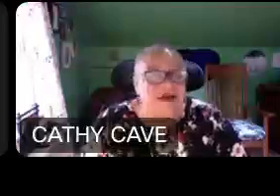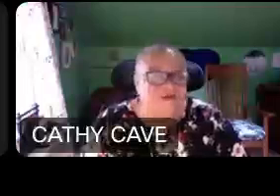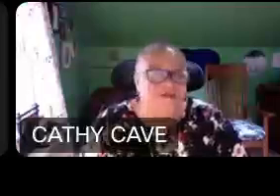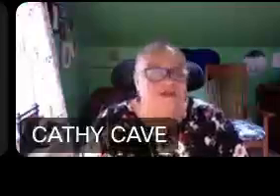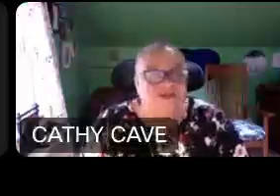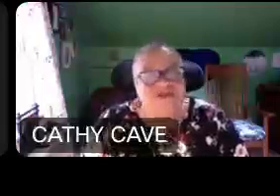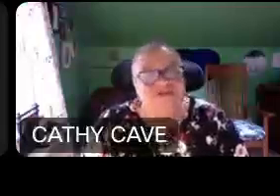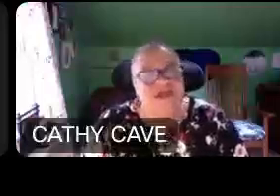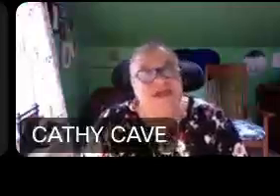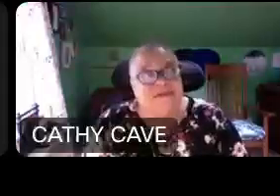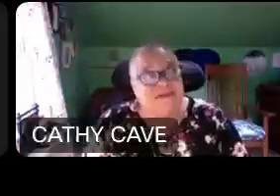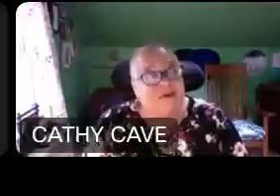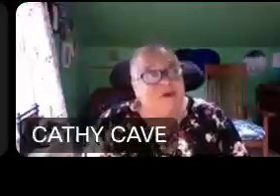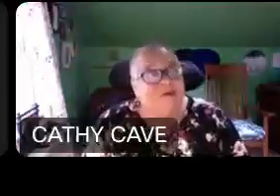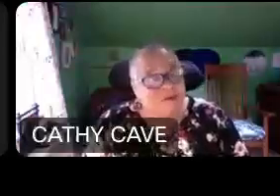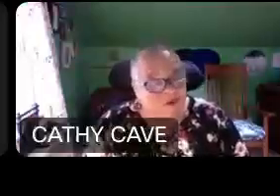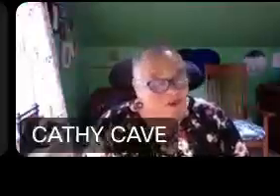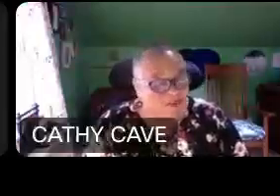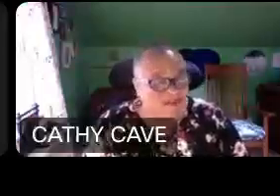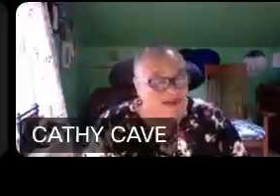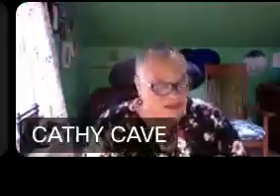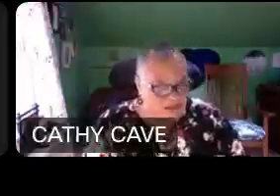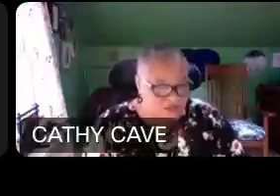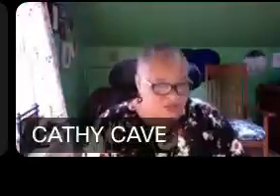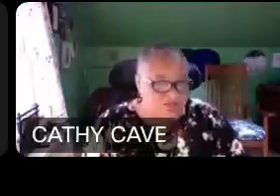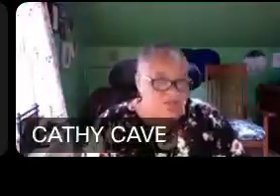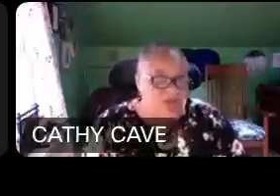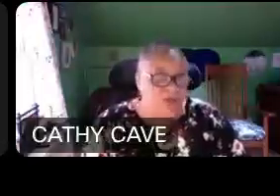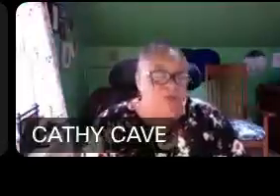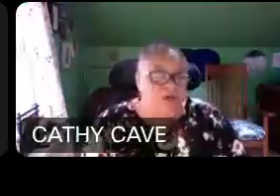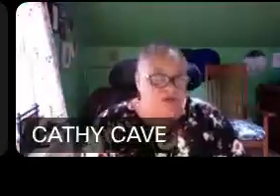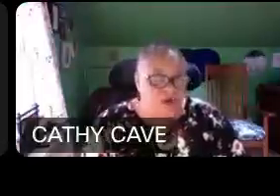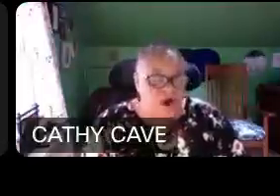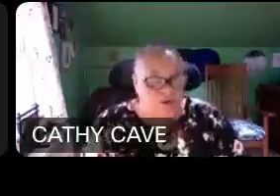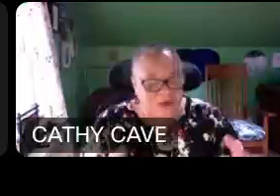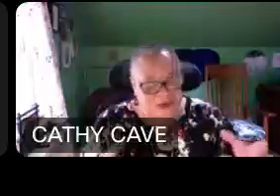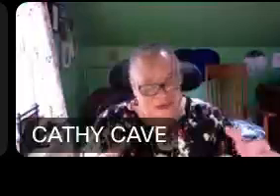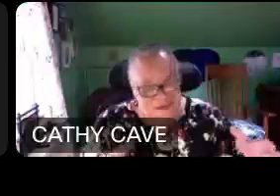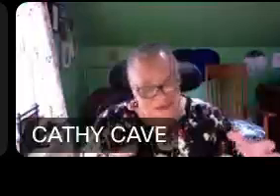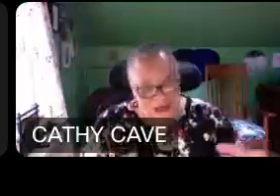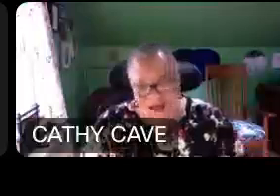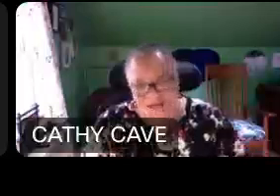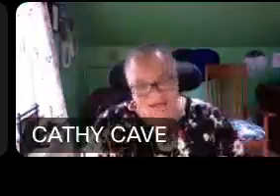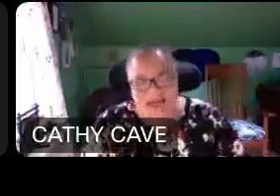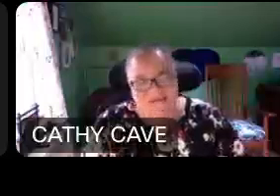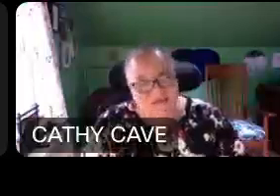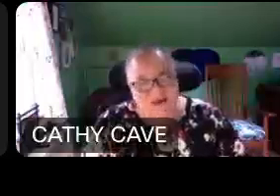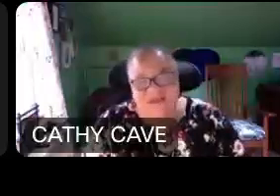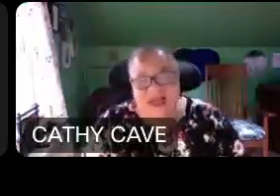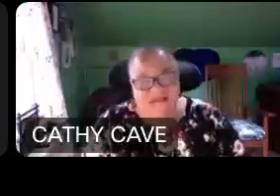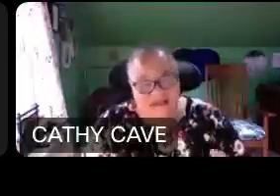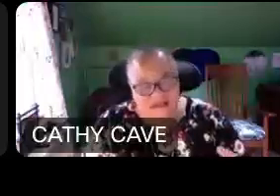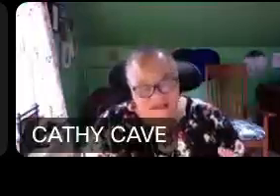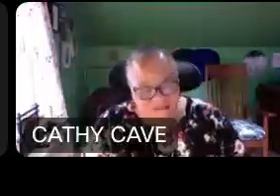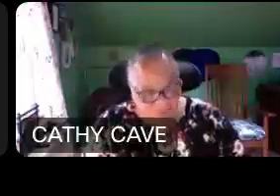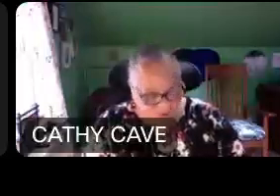of conversations. And what the program decided to do was to talk with all of the staff, so all